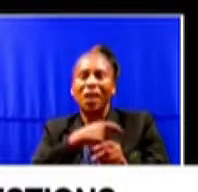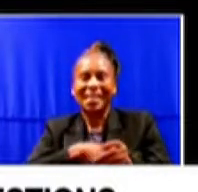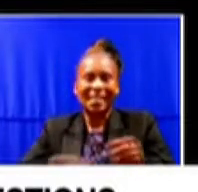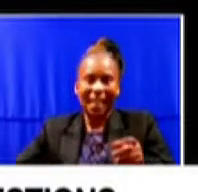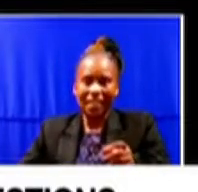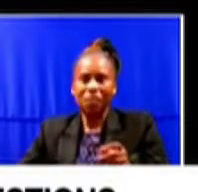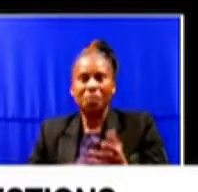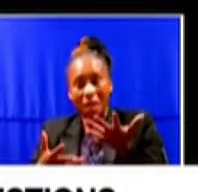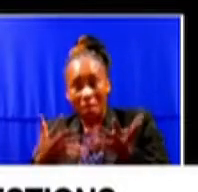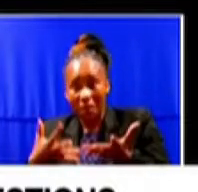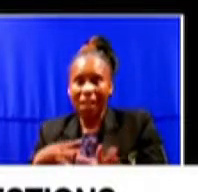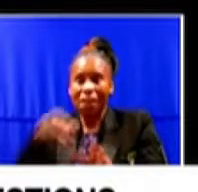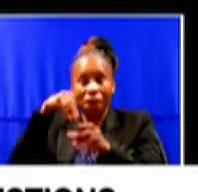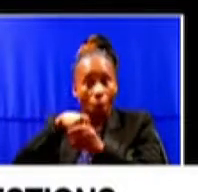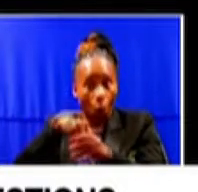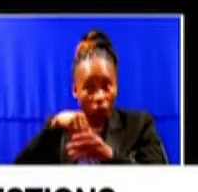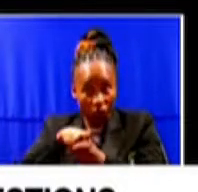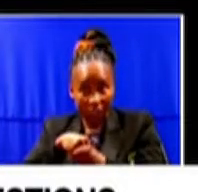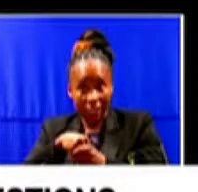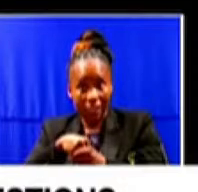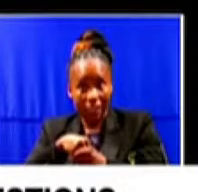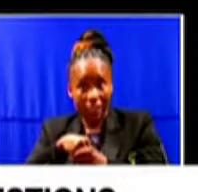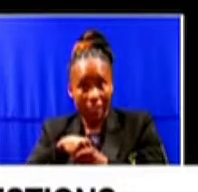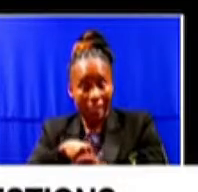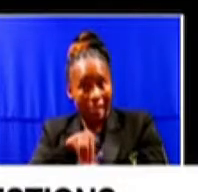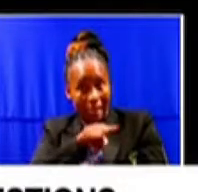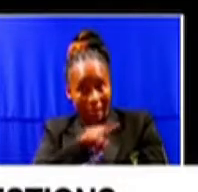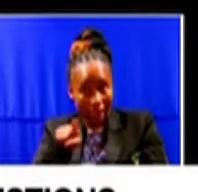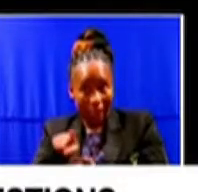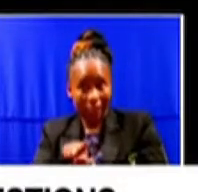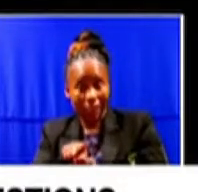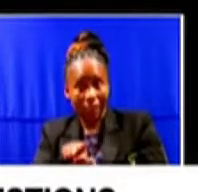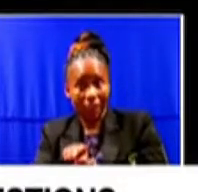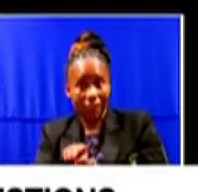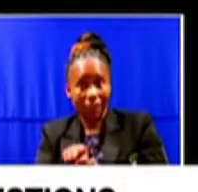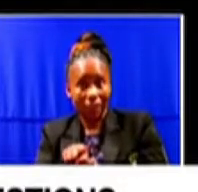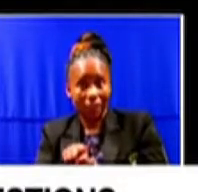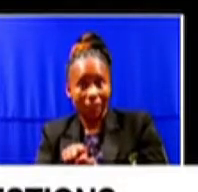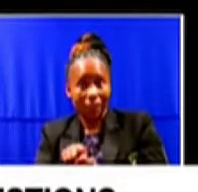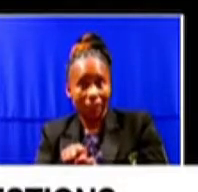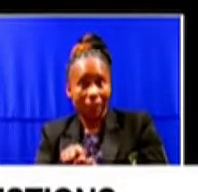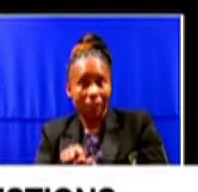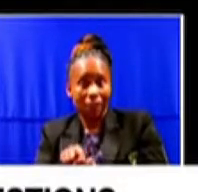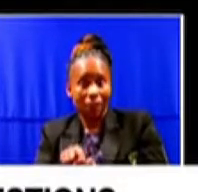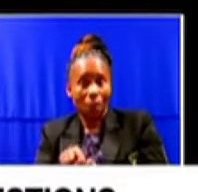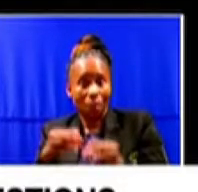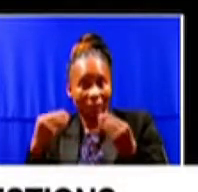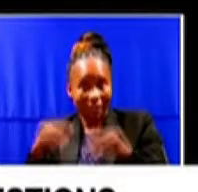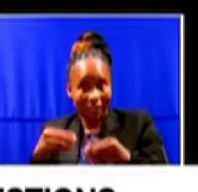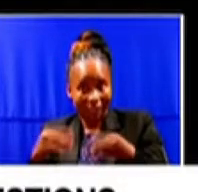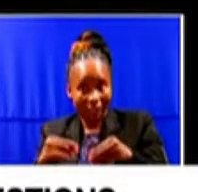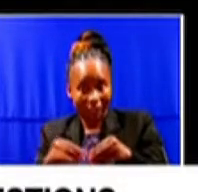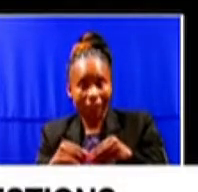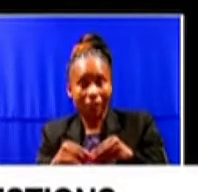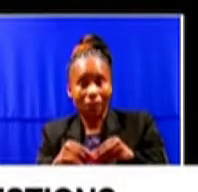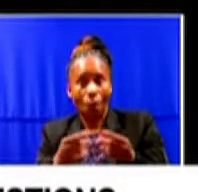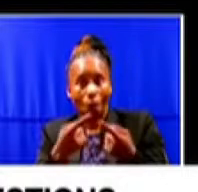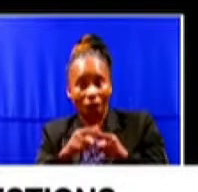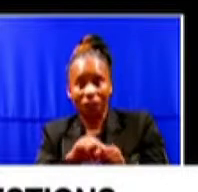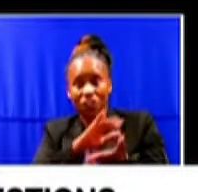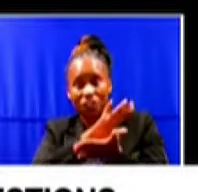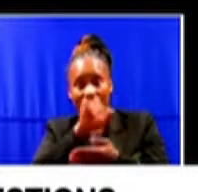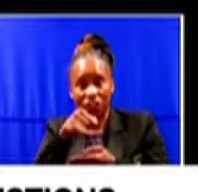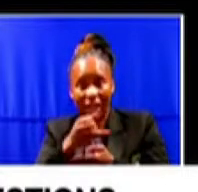not legal or illegal, practical. So if you don't do it by way of a substantive motion, it is